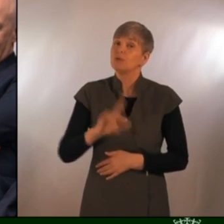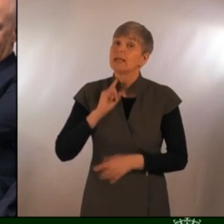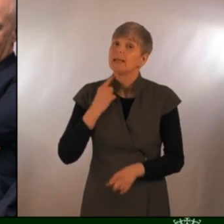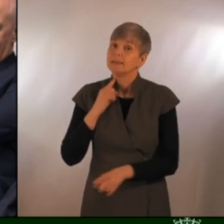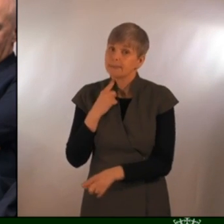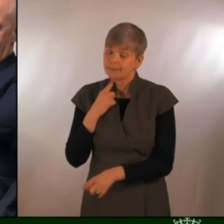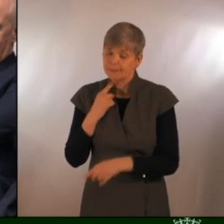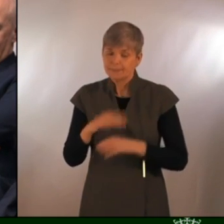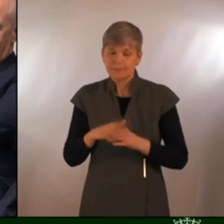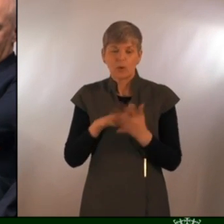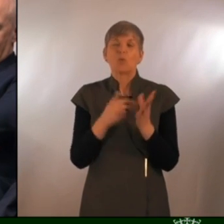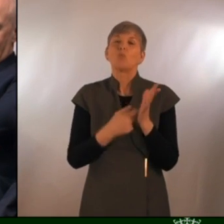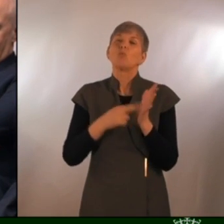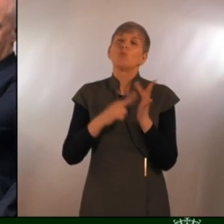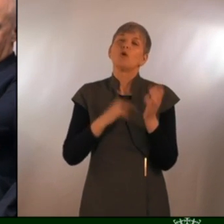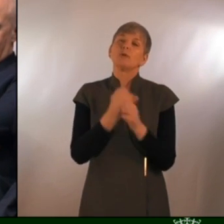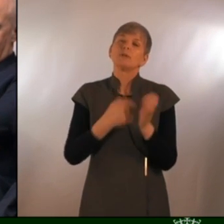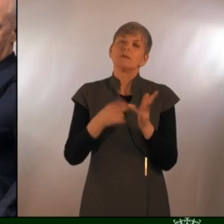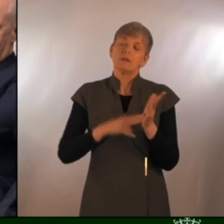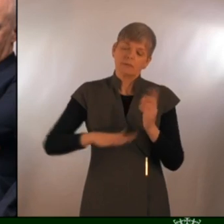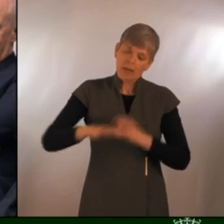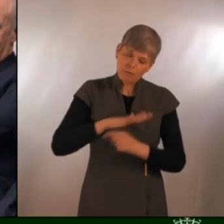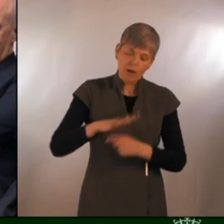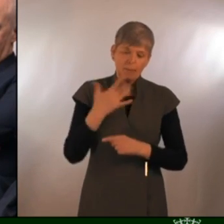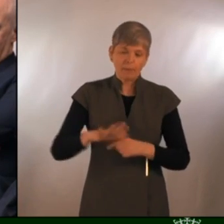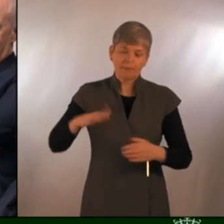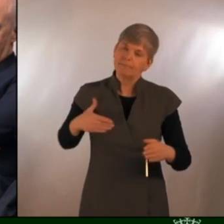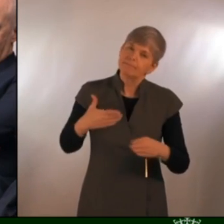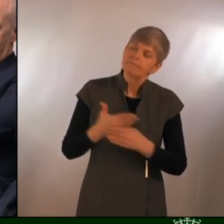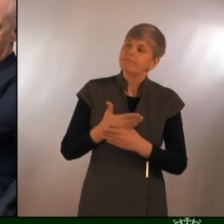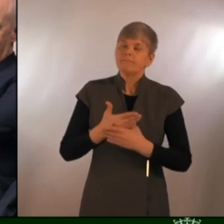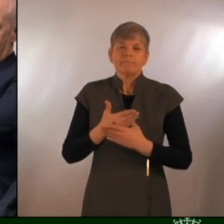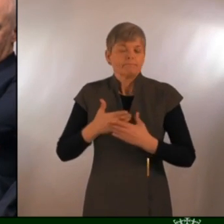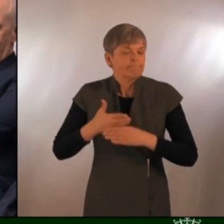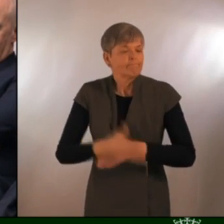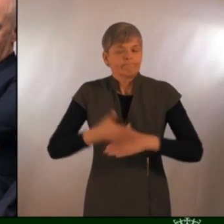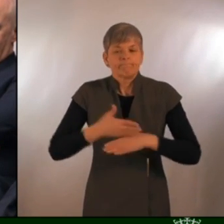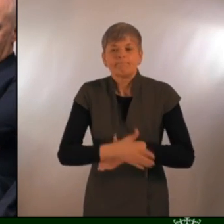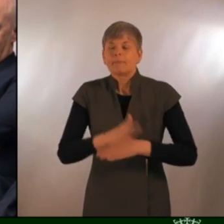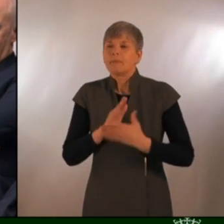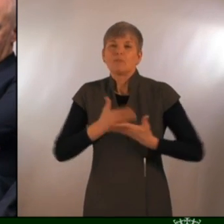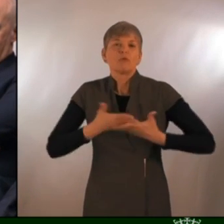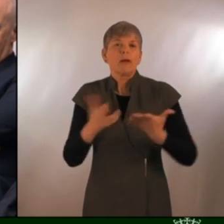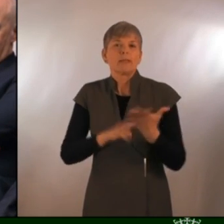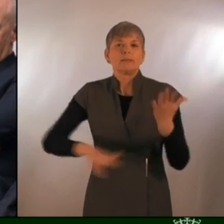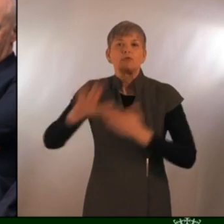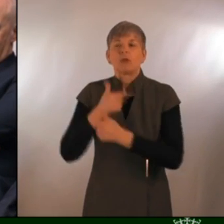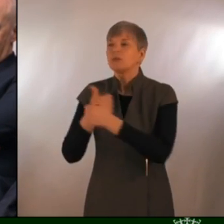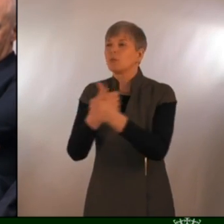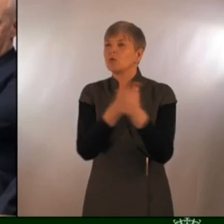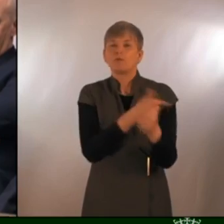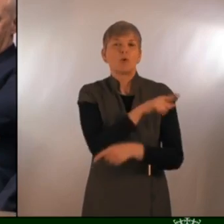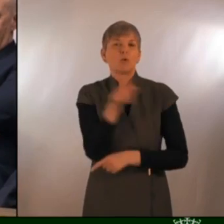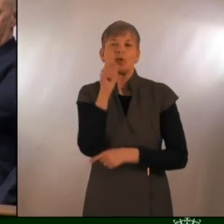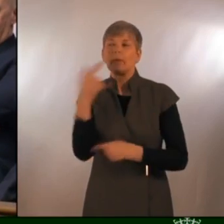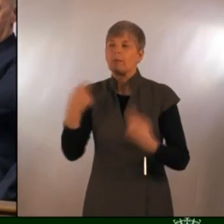in Warrington, has worked tirelessly to provide the National Support Service for victims of terrorism in Great Britain. Will the Prime Minister join with me in